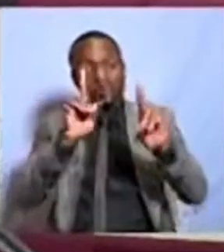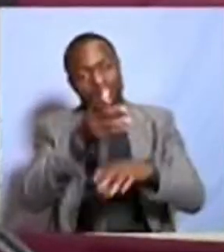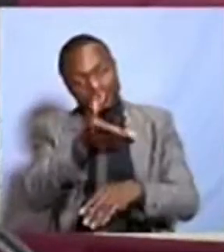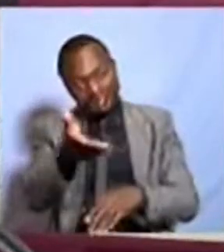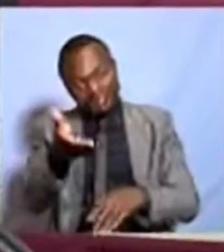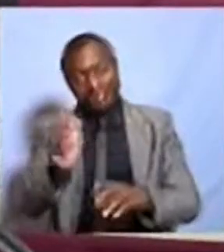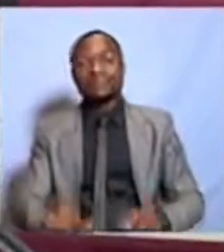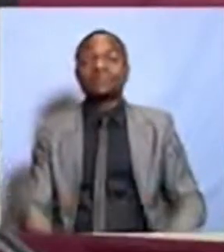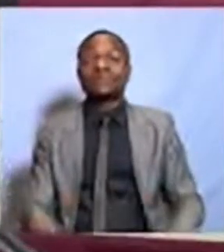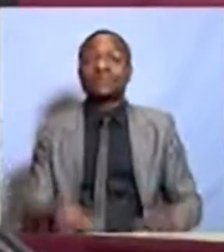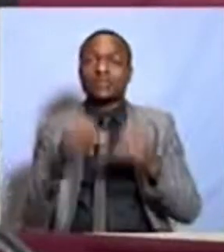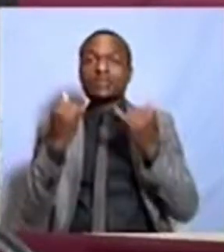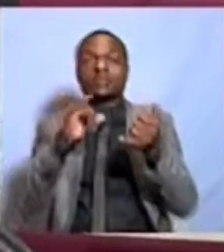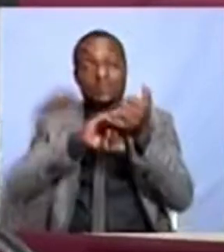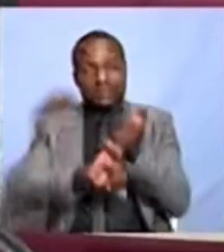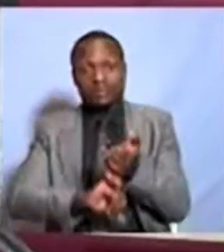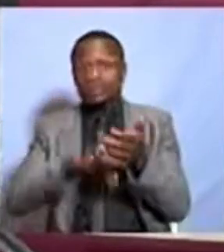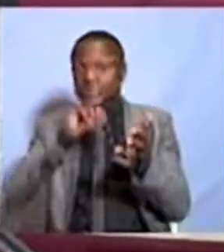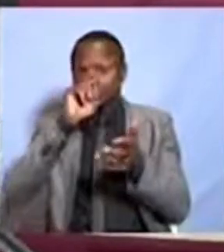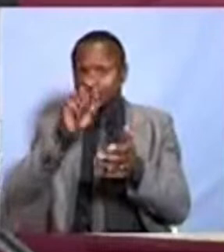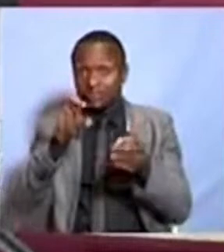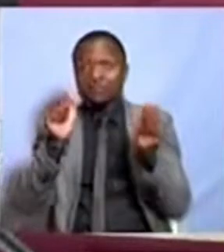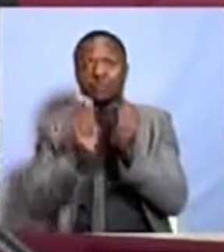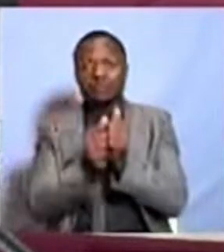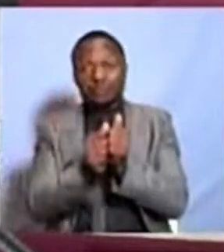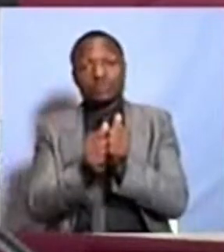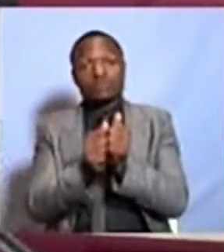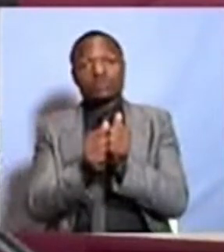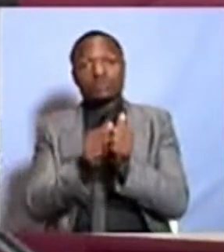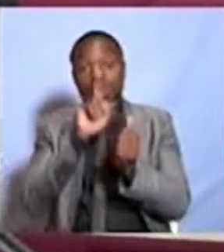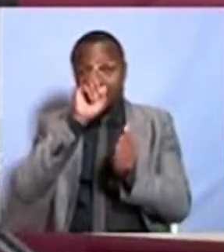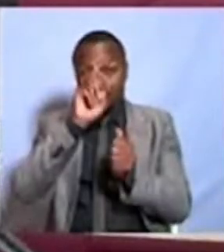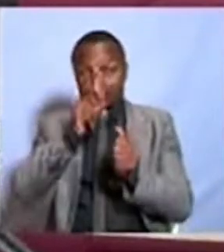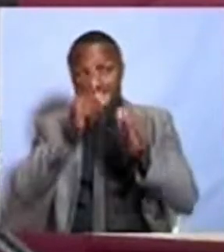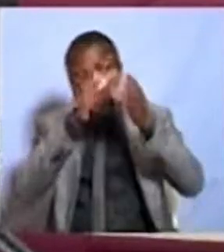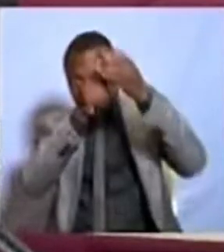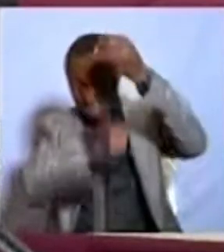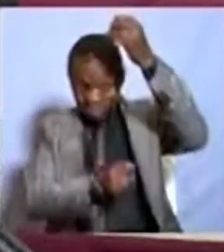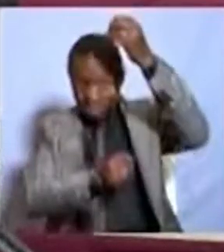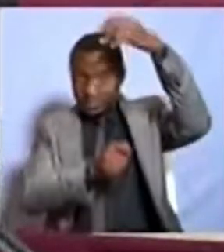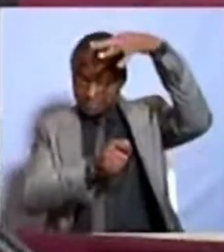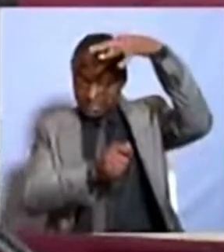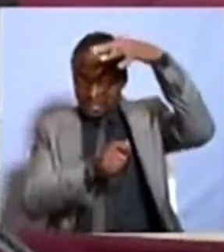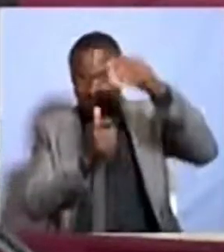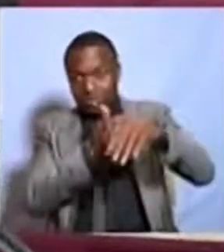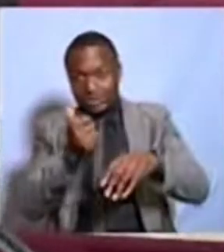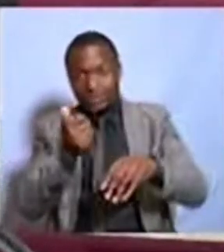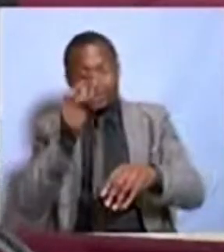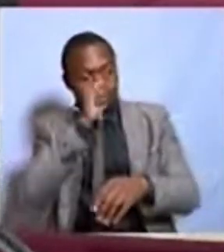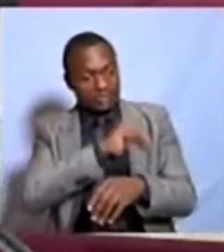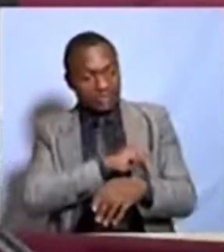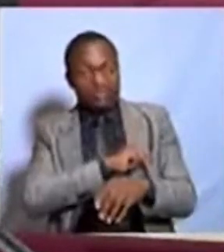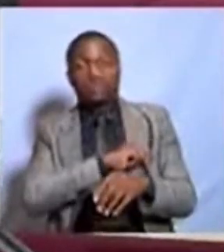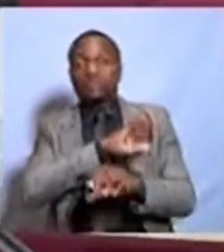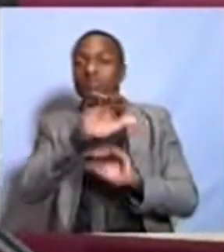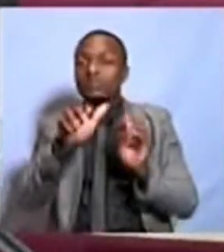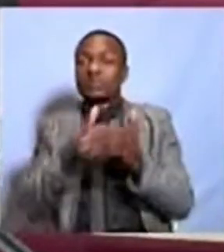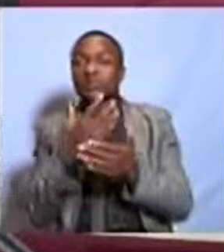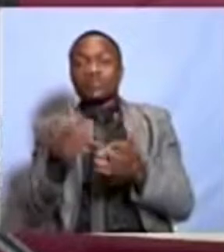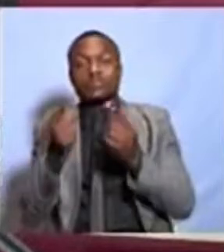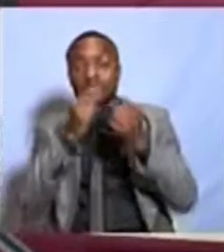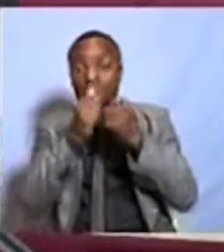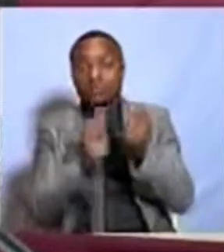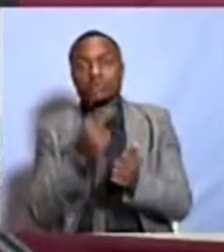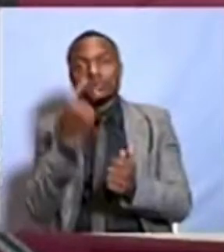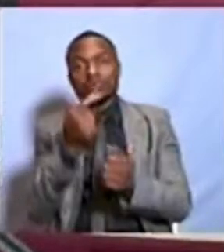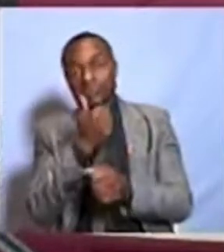somewhere. There is now social insurance with NIMA, which is also a social protection measure. There is NAPSA, and all these things speak to one another. So we shouldn't